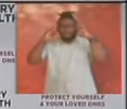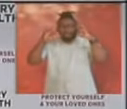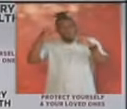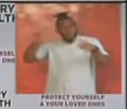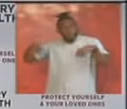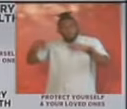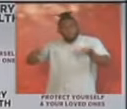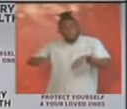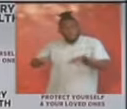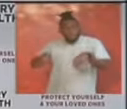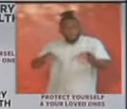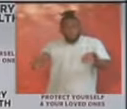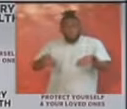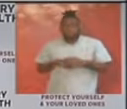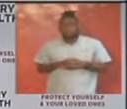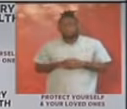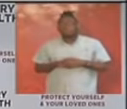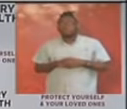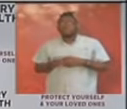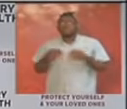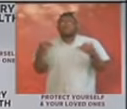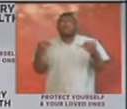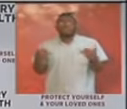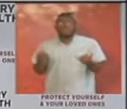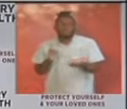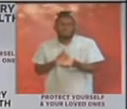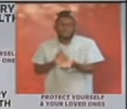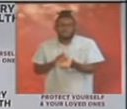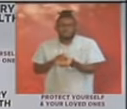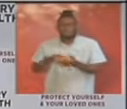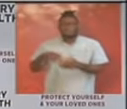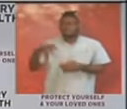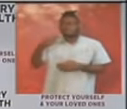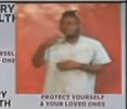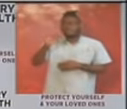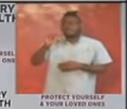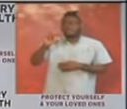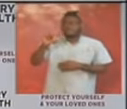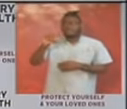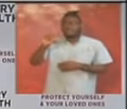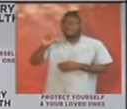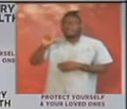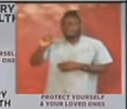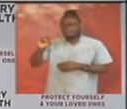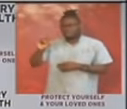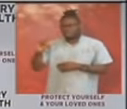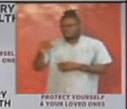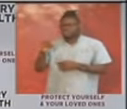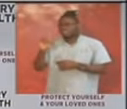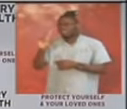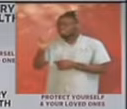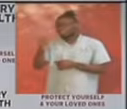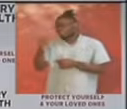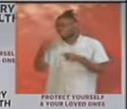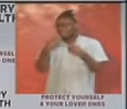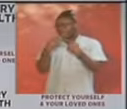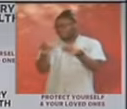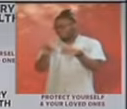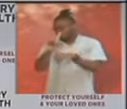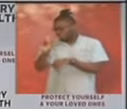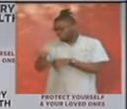much. And we go to Dr. Hines. Okay, now before I address the second question, I just wanted to tack one bit on